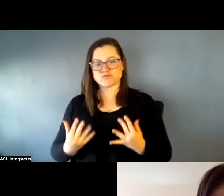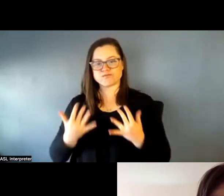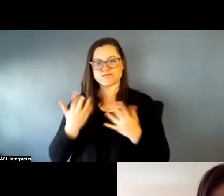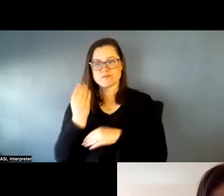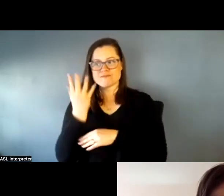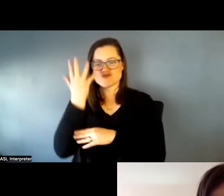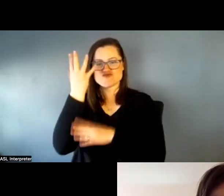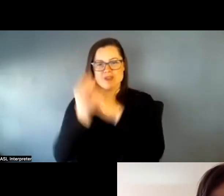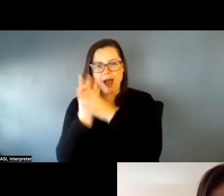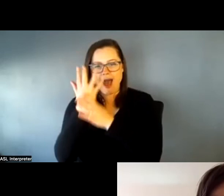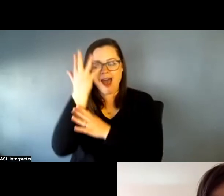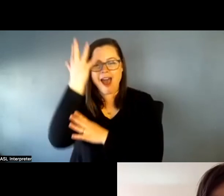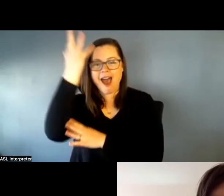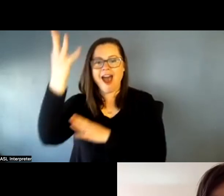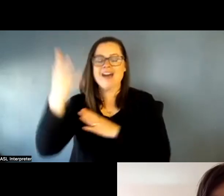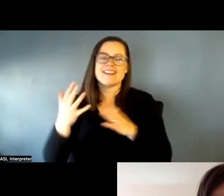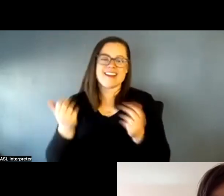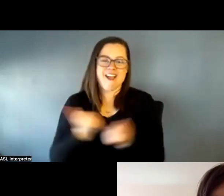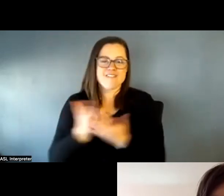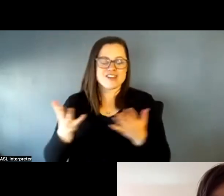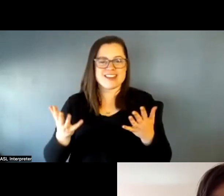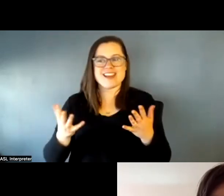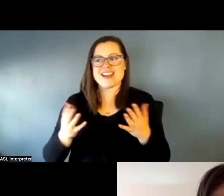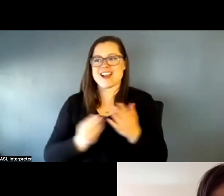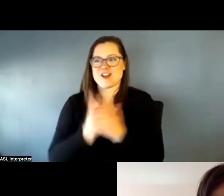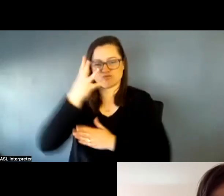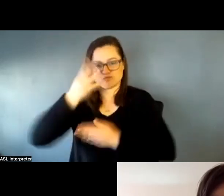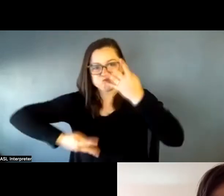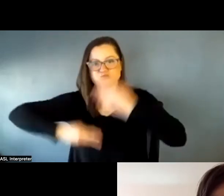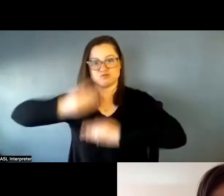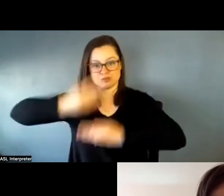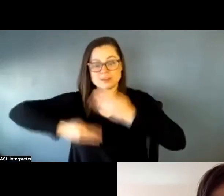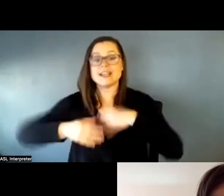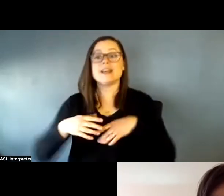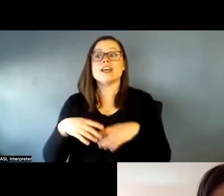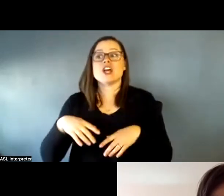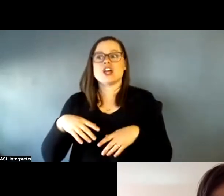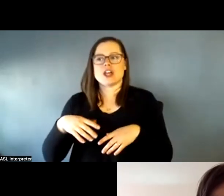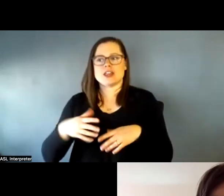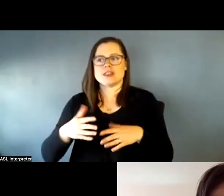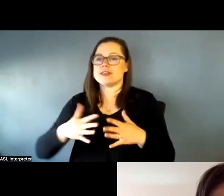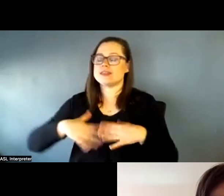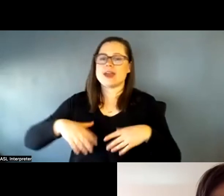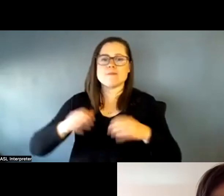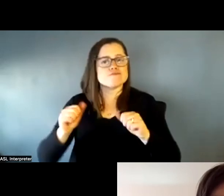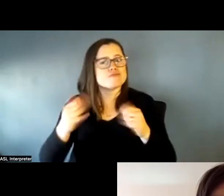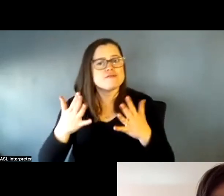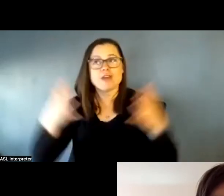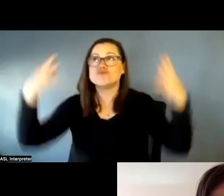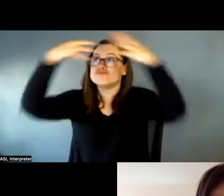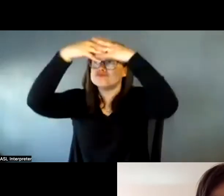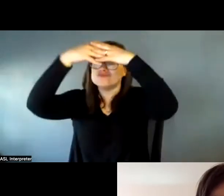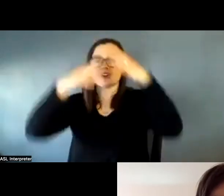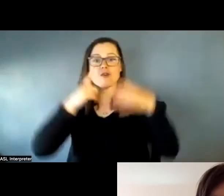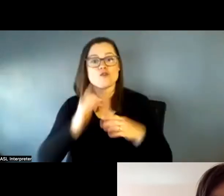to work for us. They provide us a shelter for our houses, even in modern times. They did it in the past. They provided